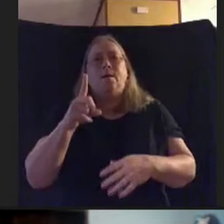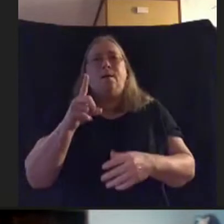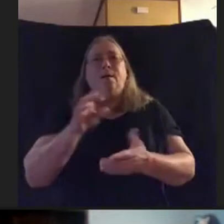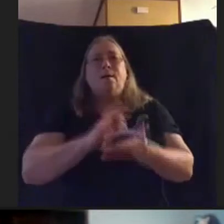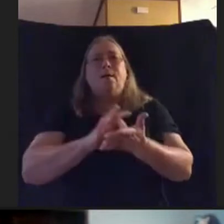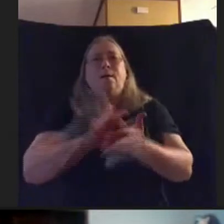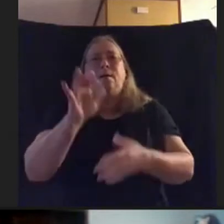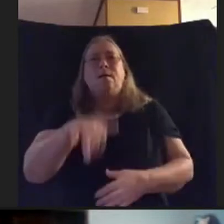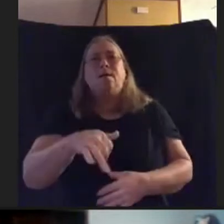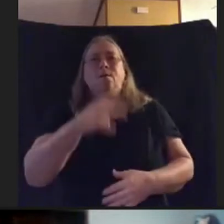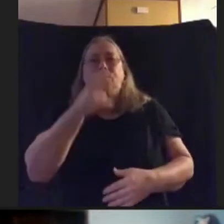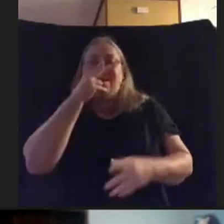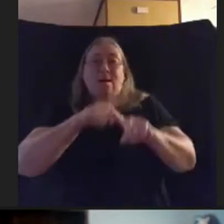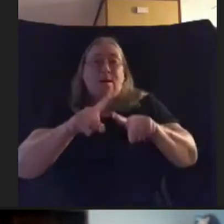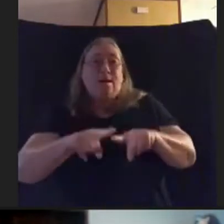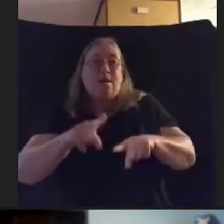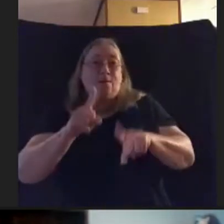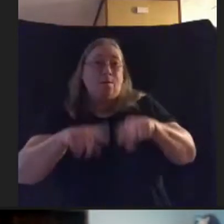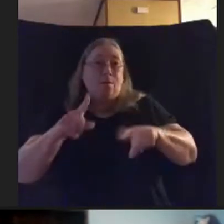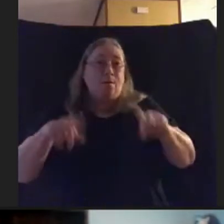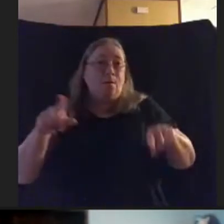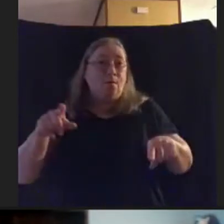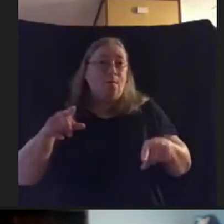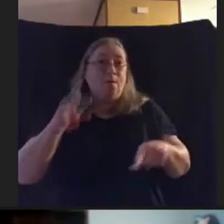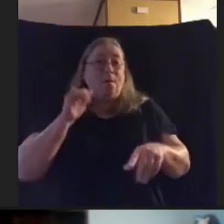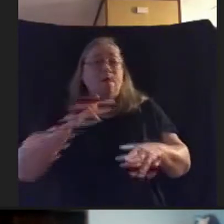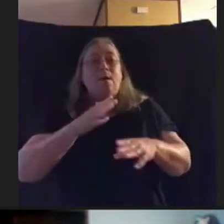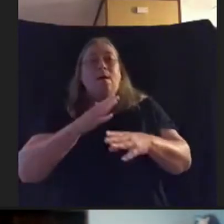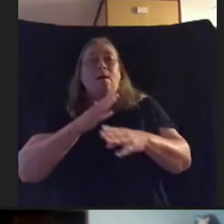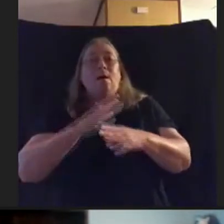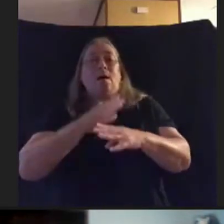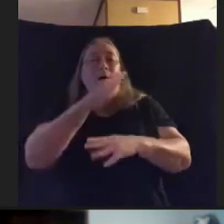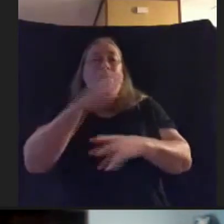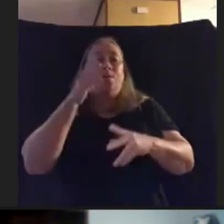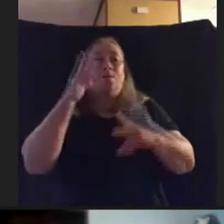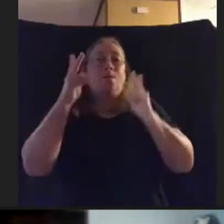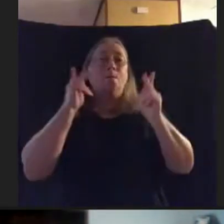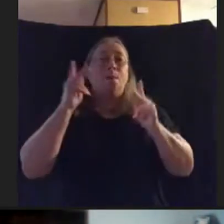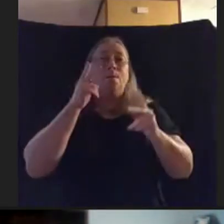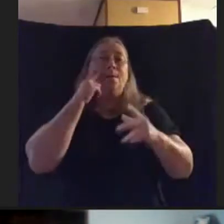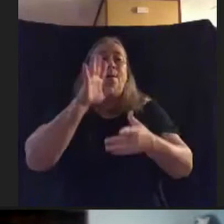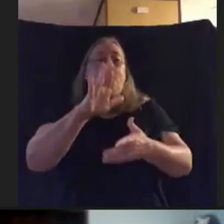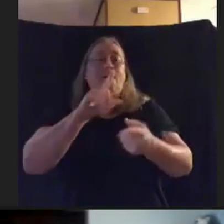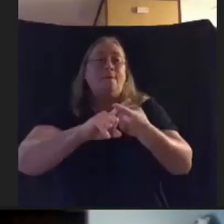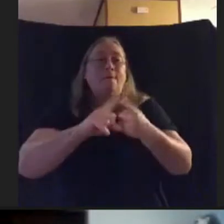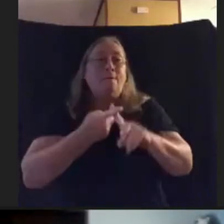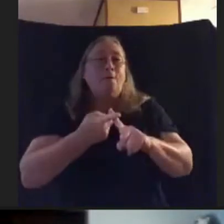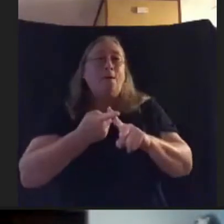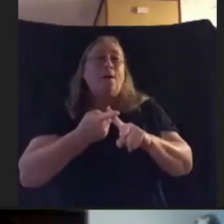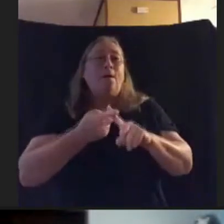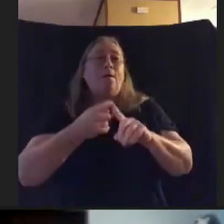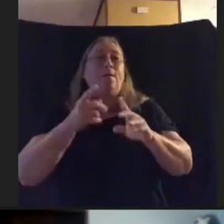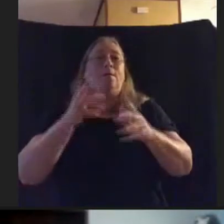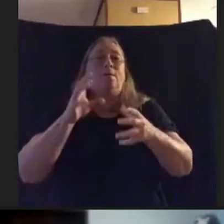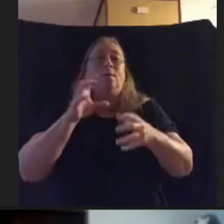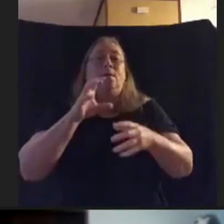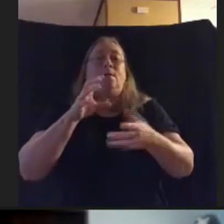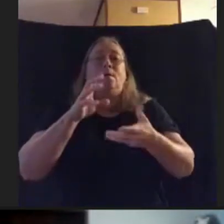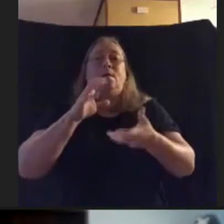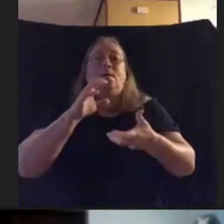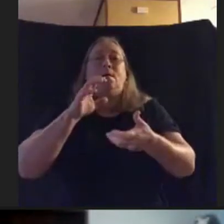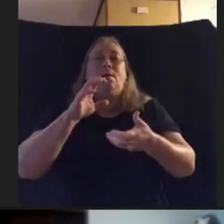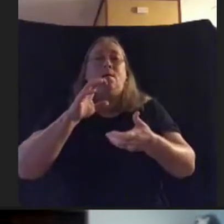been different. We've seen after people have seen their friends and colleagues and leaders, especially leaders in the Black